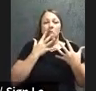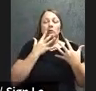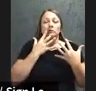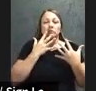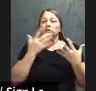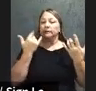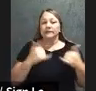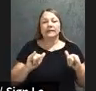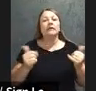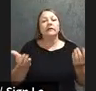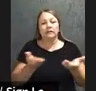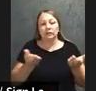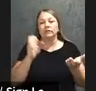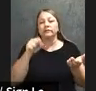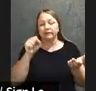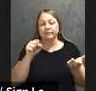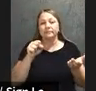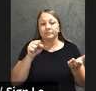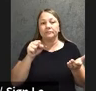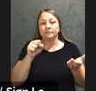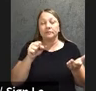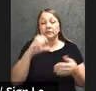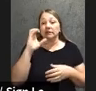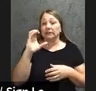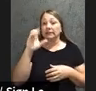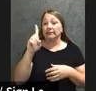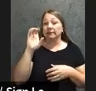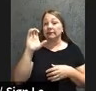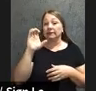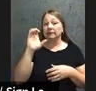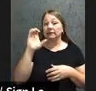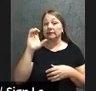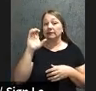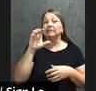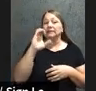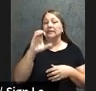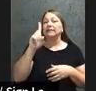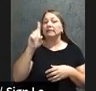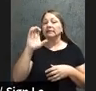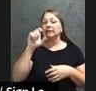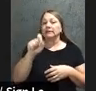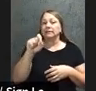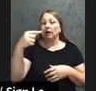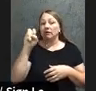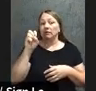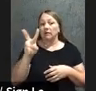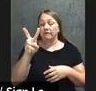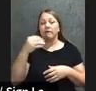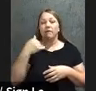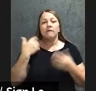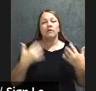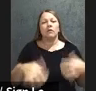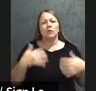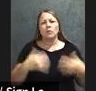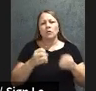us. You can go, first I'll talk about the CDC.gov's website. There is a ton of data on this website. We